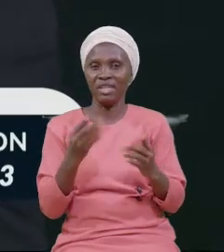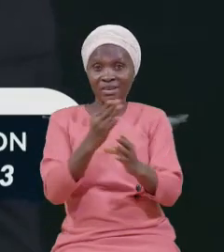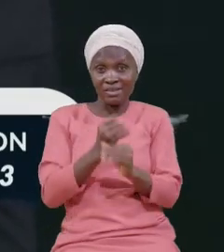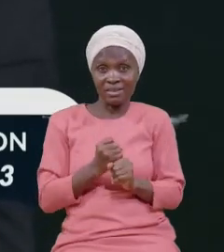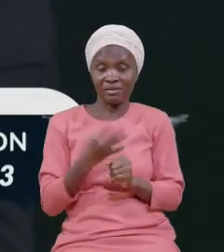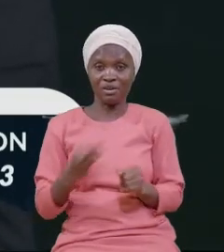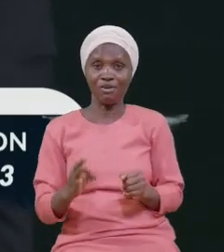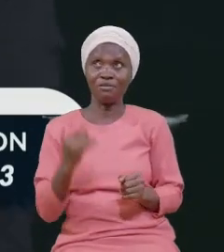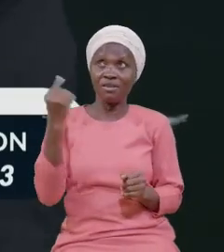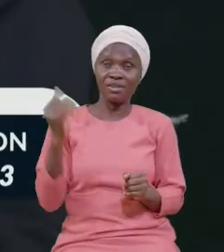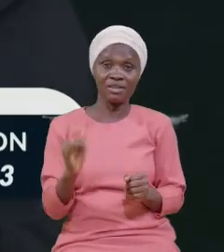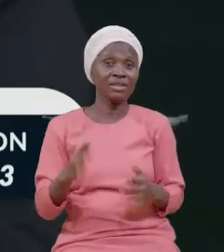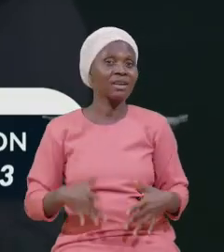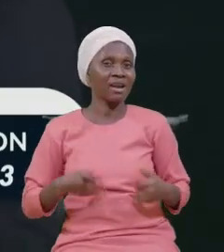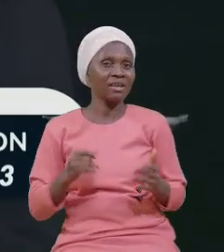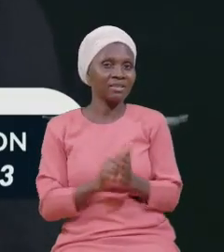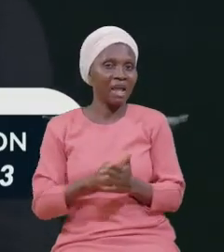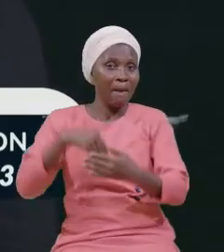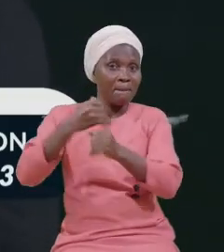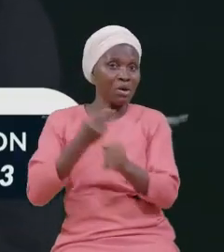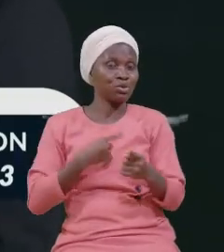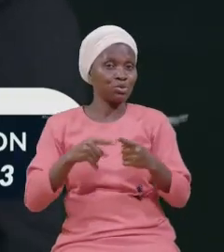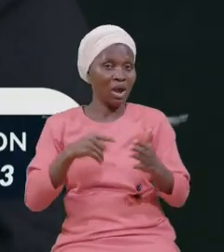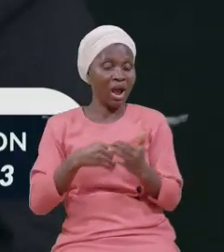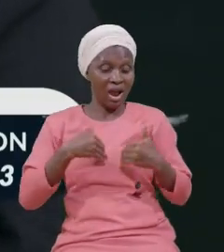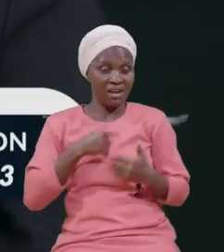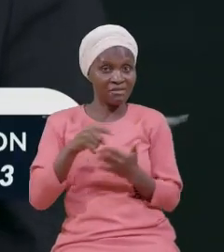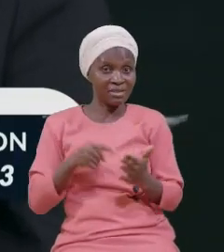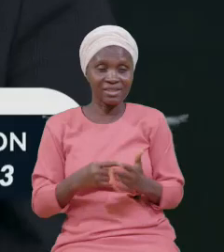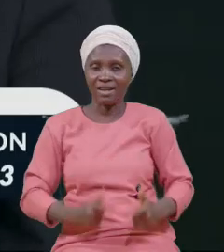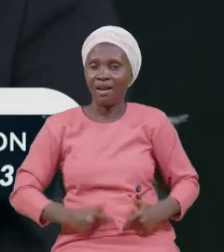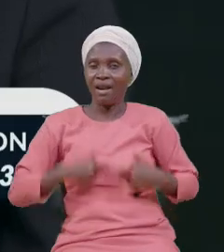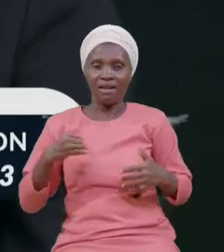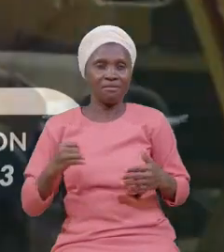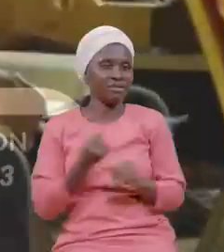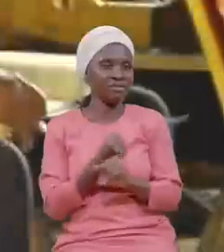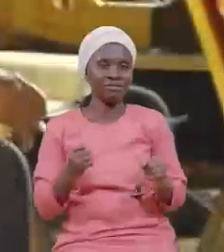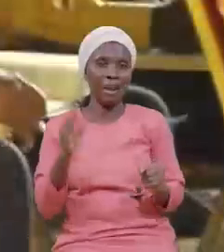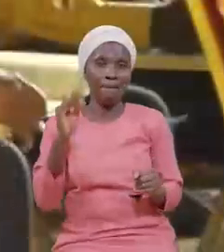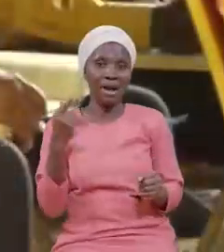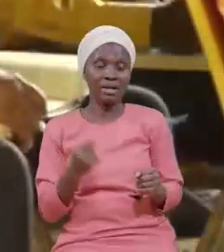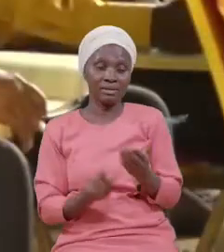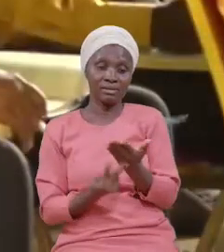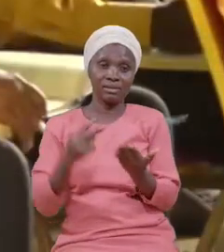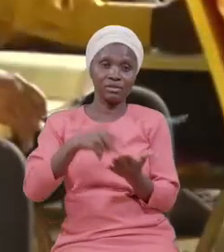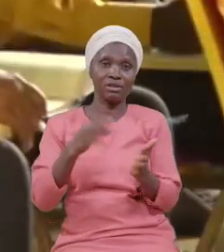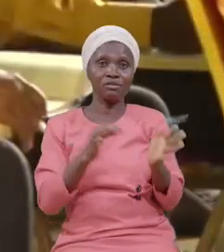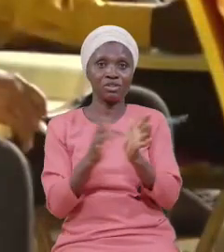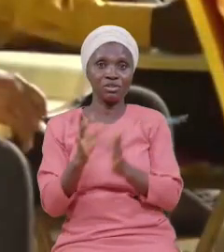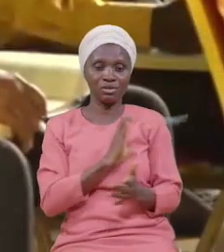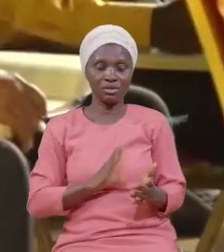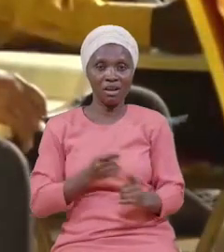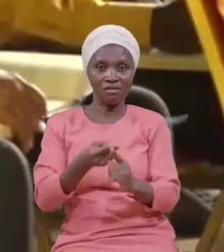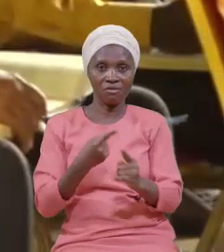this lively salvation by the resurrection of Jesus Christ from the dead. And then in